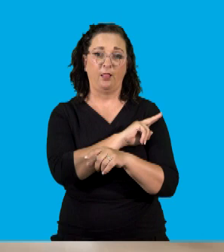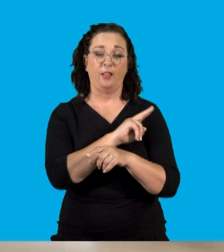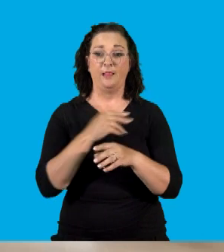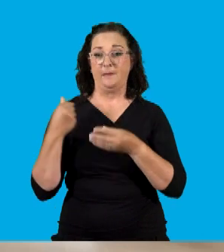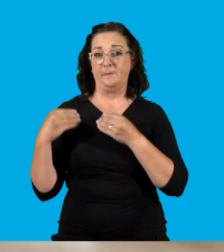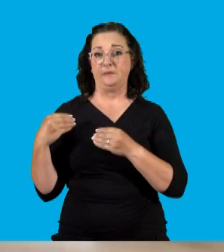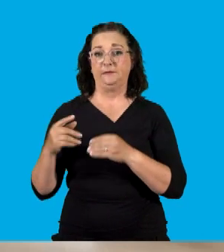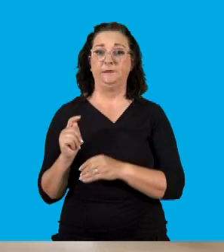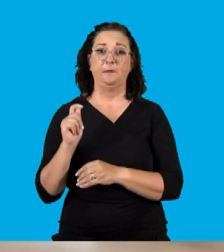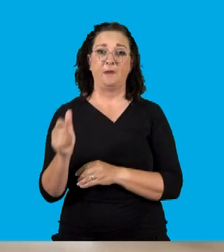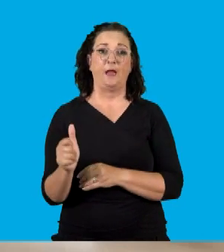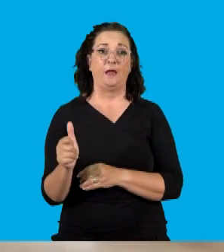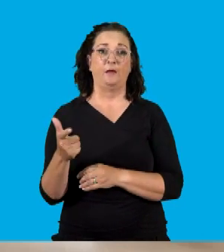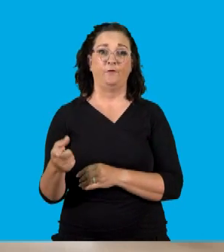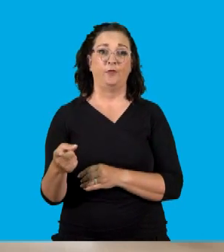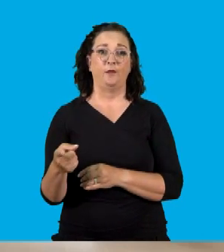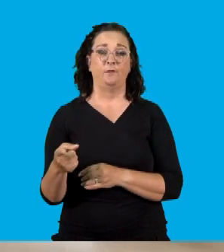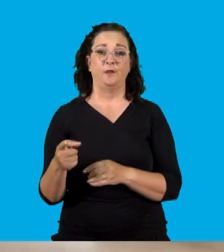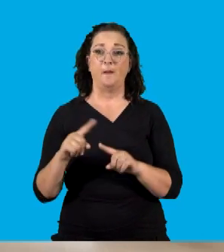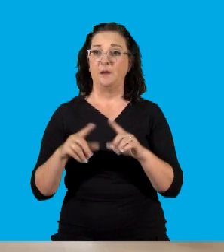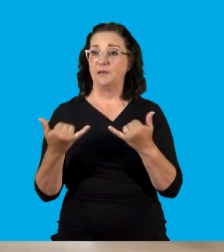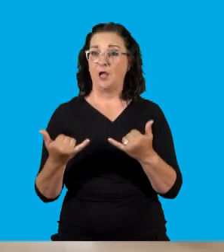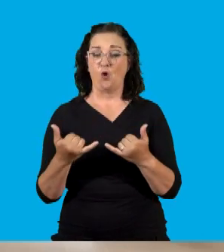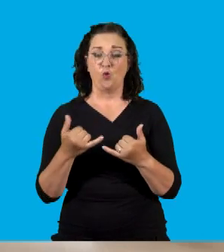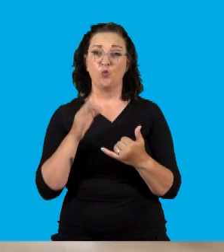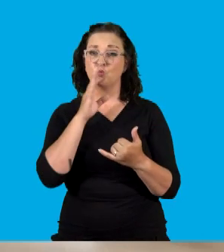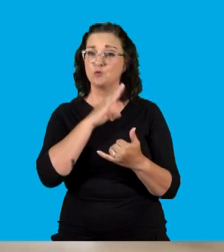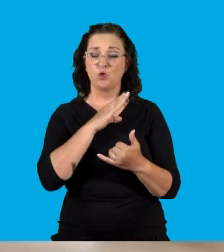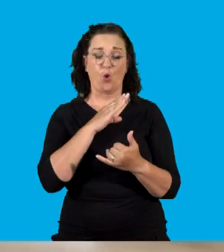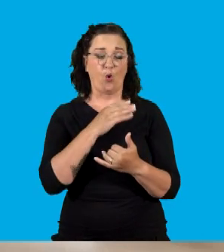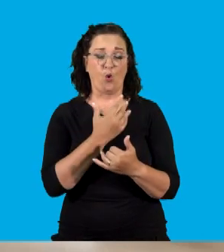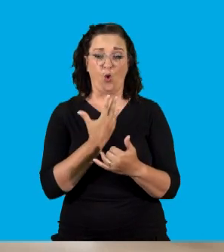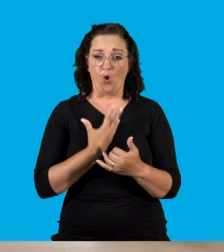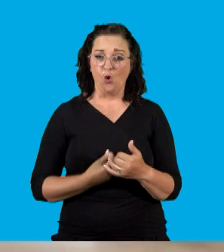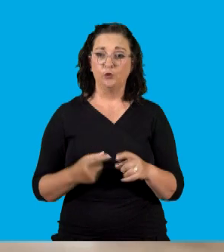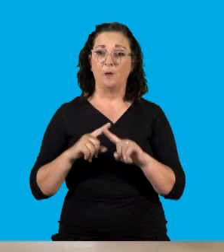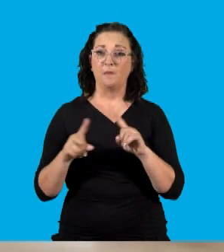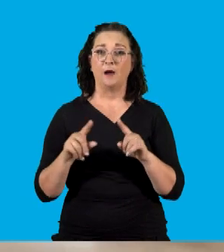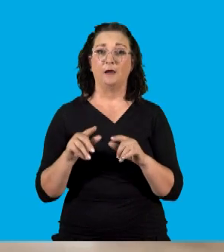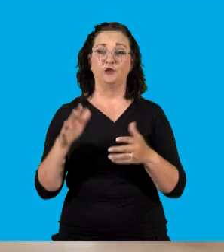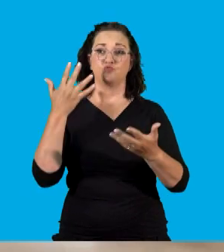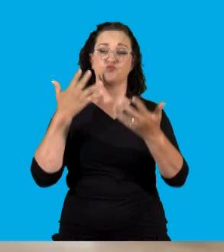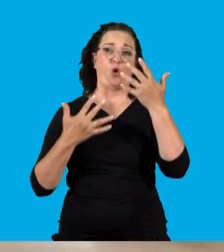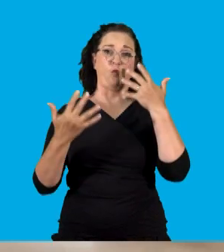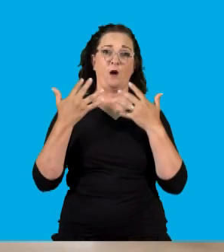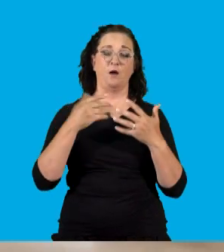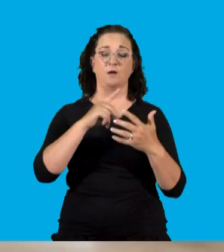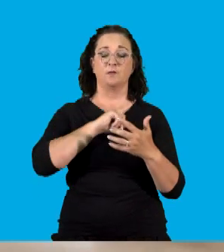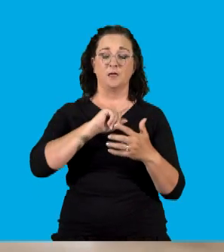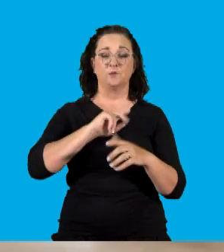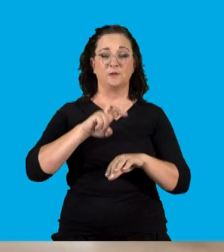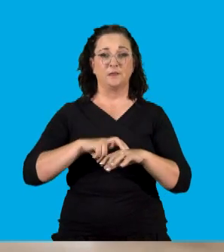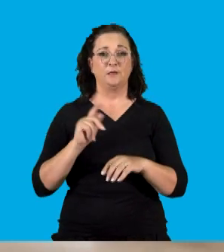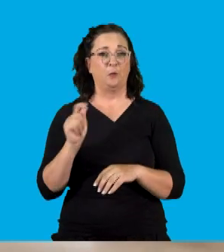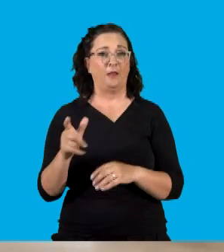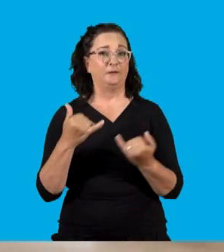to a hospital, and the business must pay the medical costs, even if they were not injured because of trauma. The employees have to be sent for what?